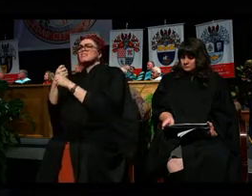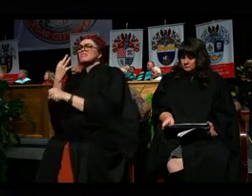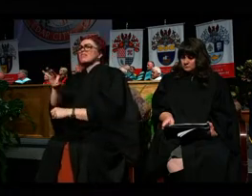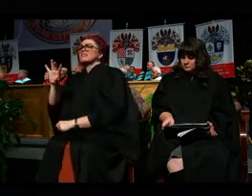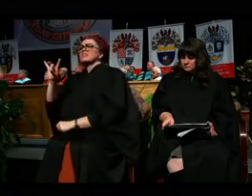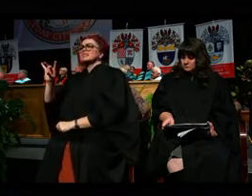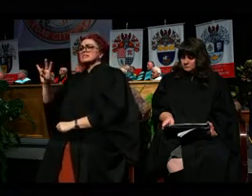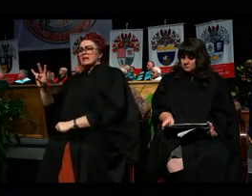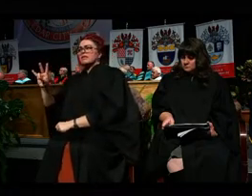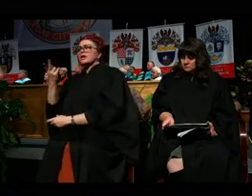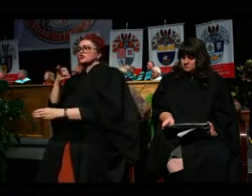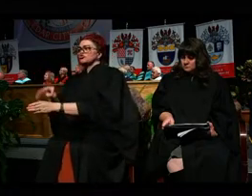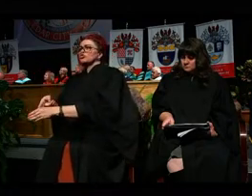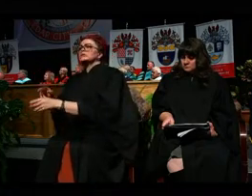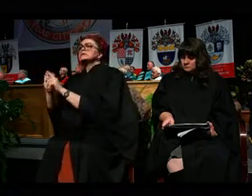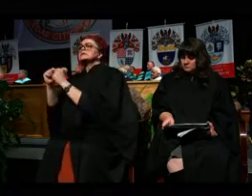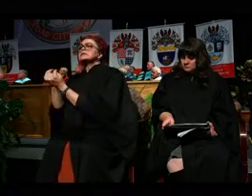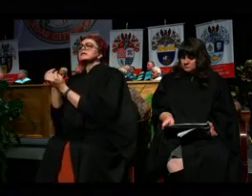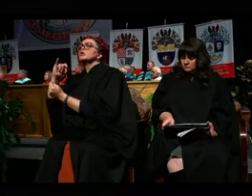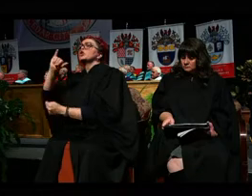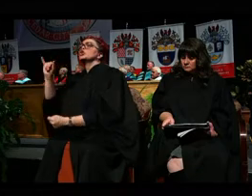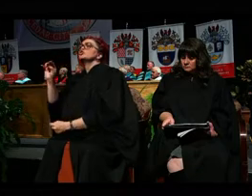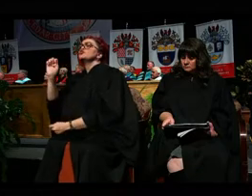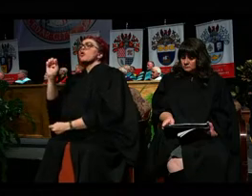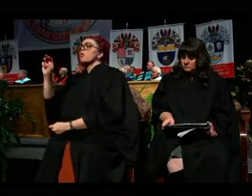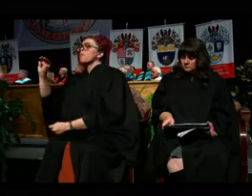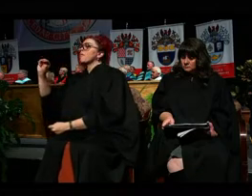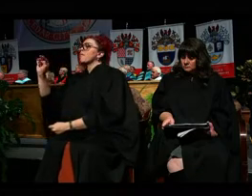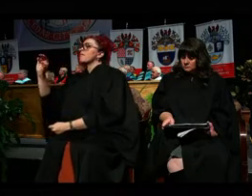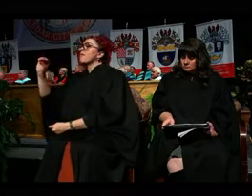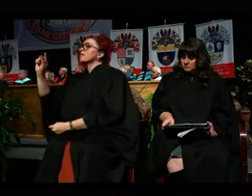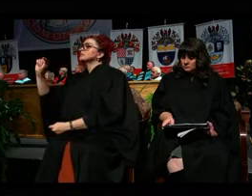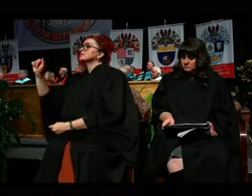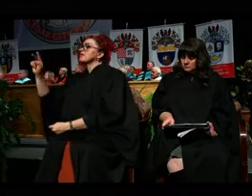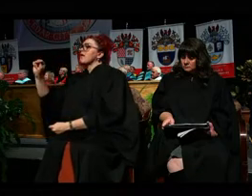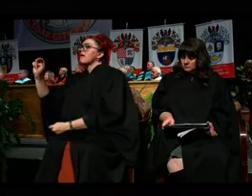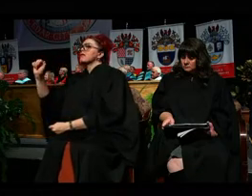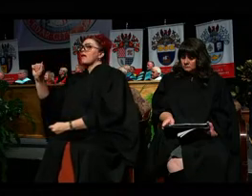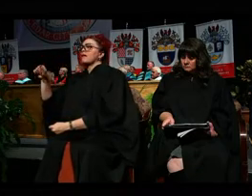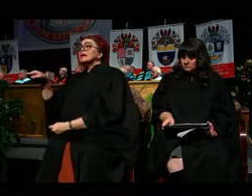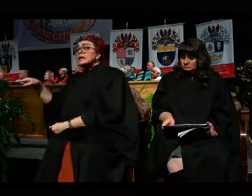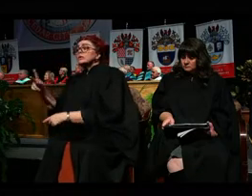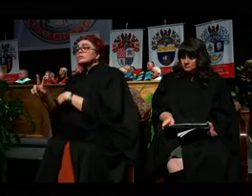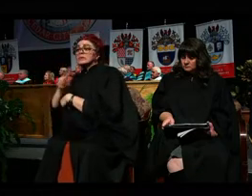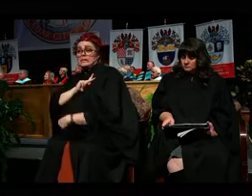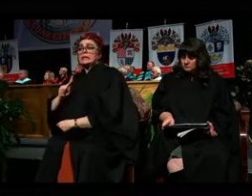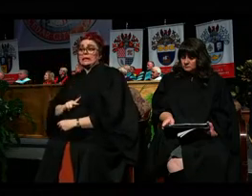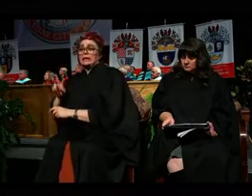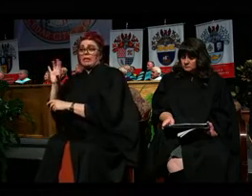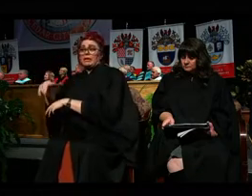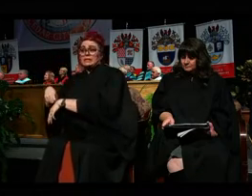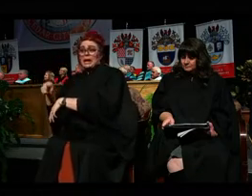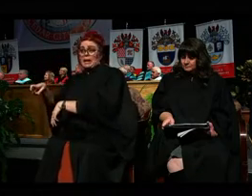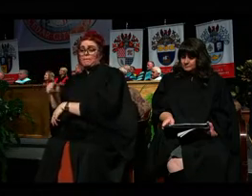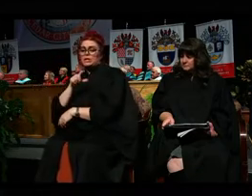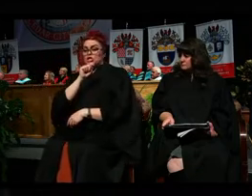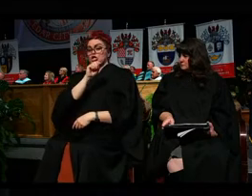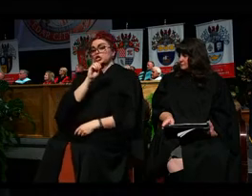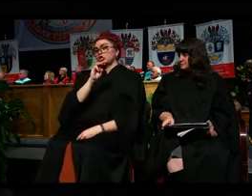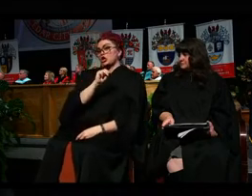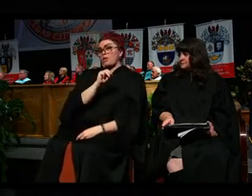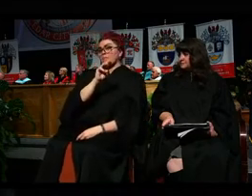team with Joe Montana. He was the king. He's the Tom Brady at that time. He was the